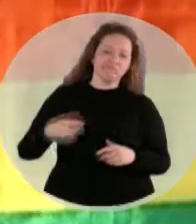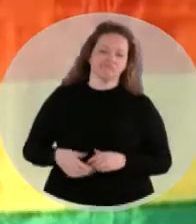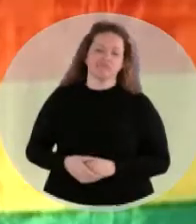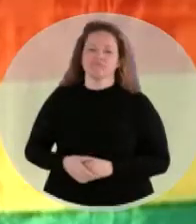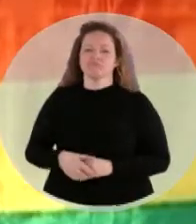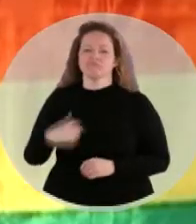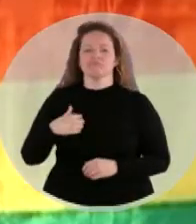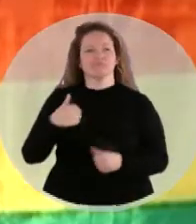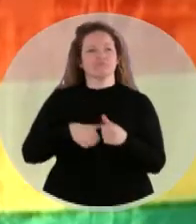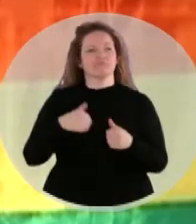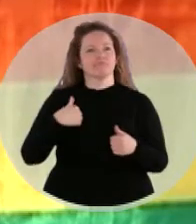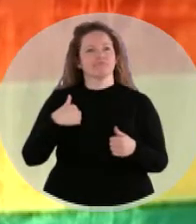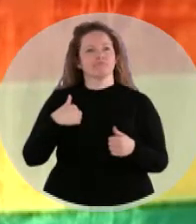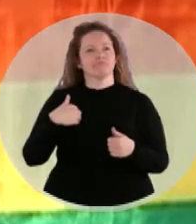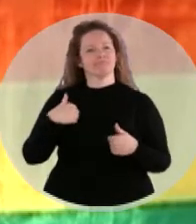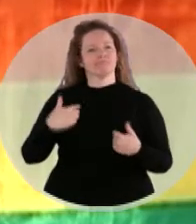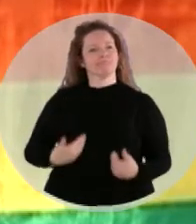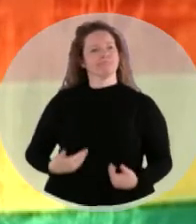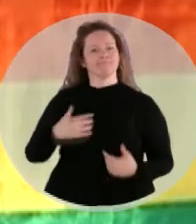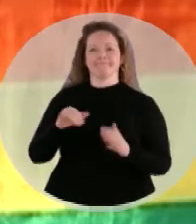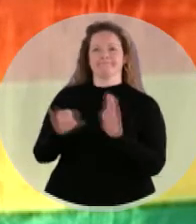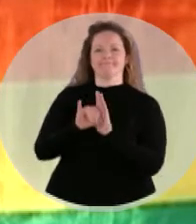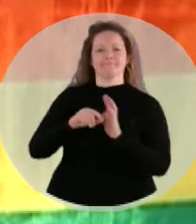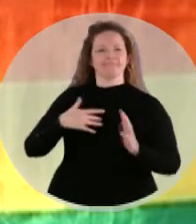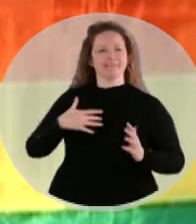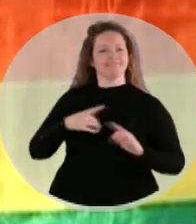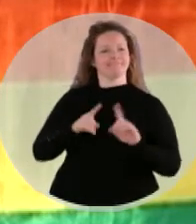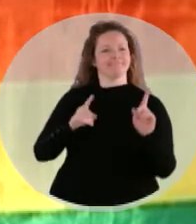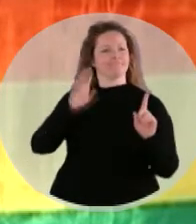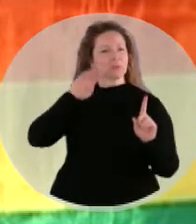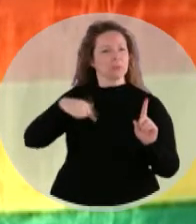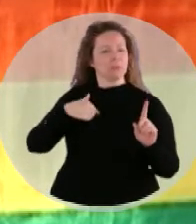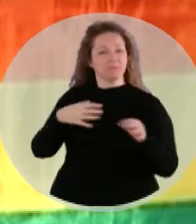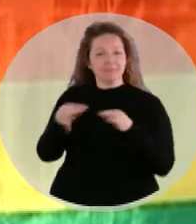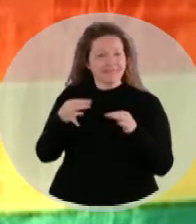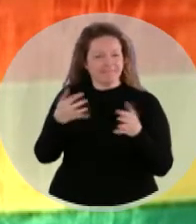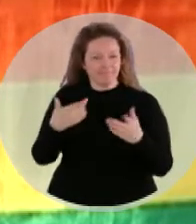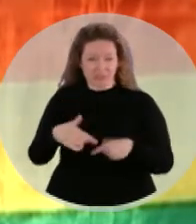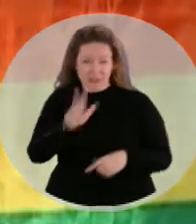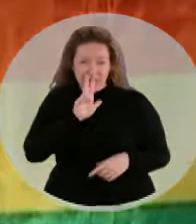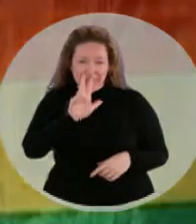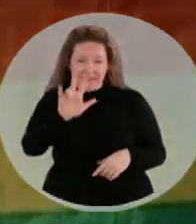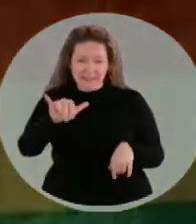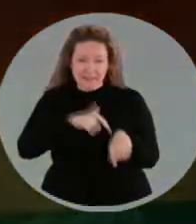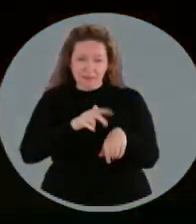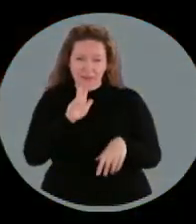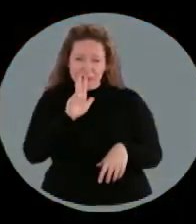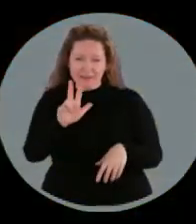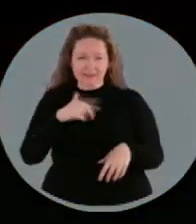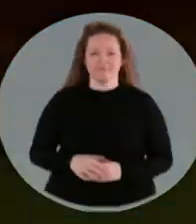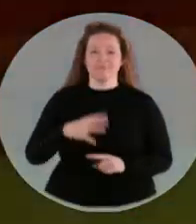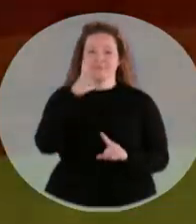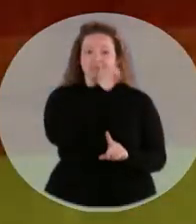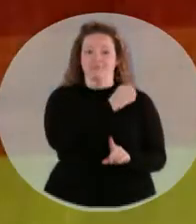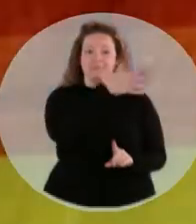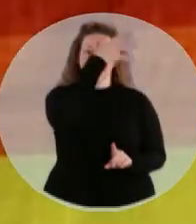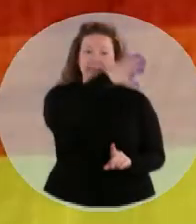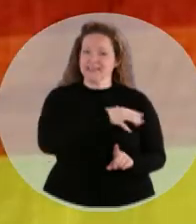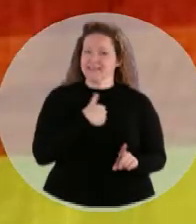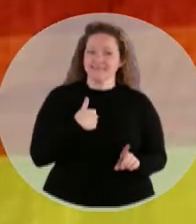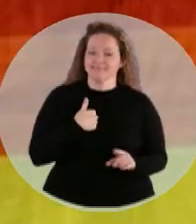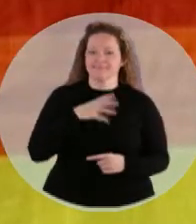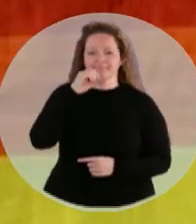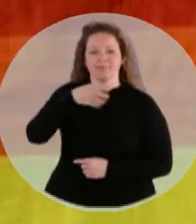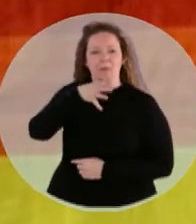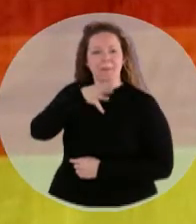I probably recognized that I was different. Did I have words for it? No, at 3 years old you don't. C'est la nature. Je